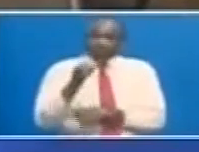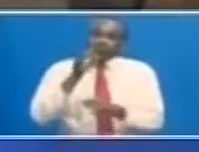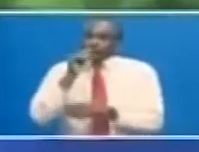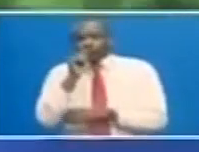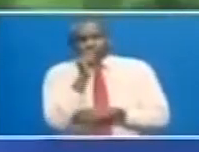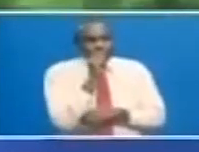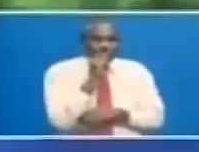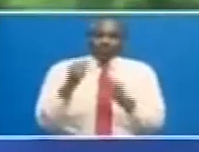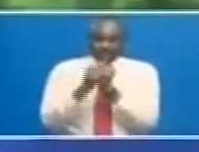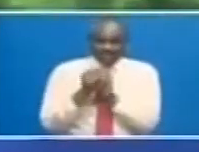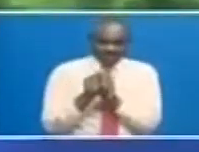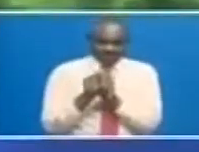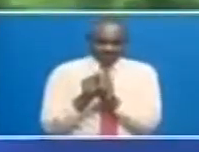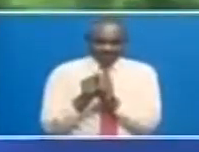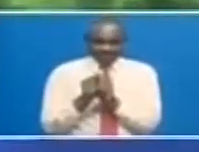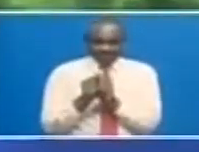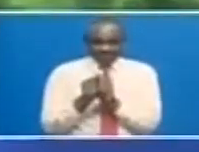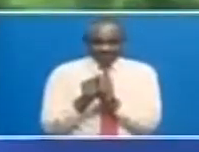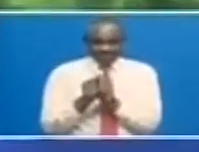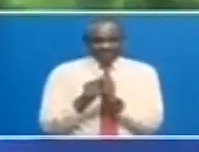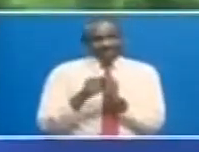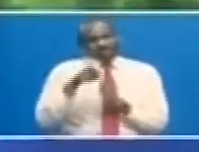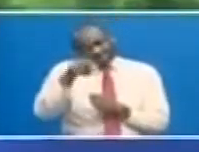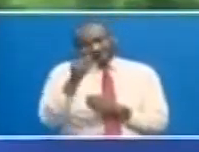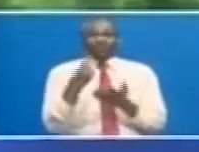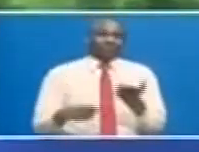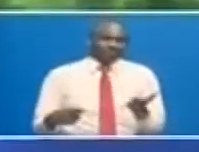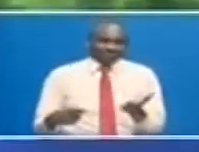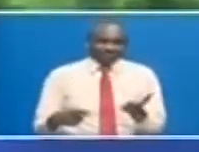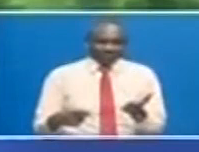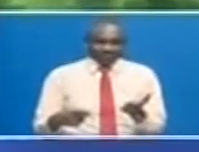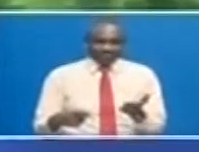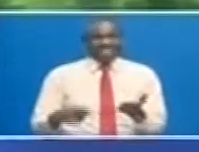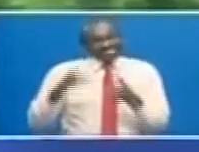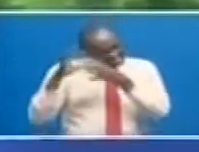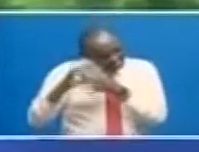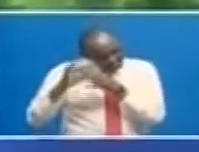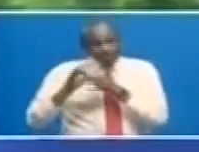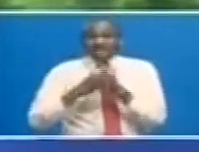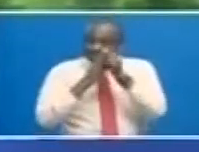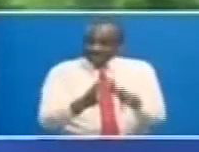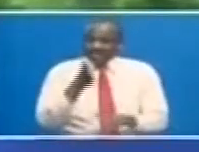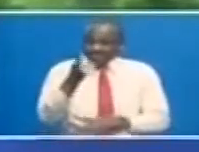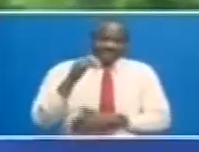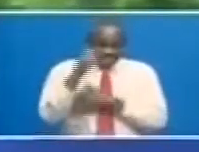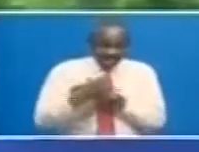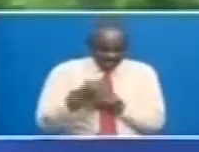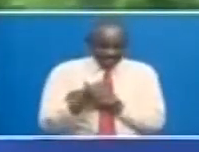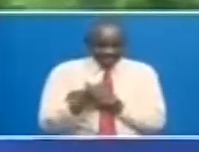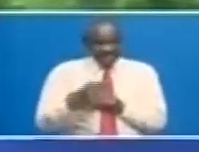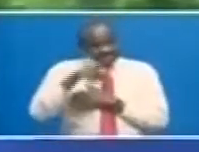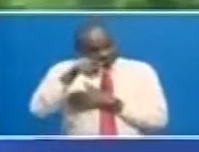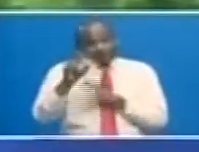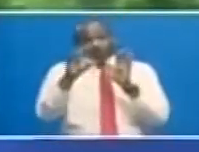generation. Changes are many, Dorcas. As a traditional leader in a country where